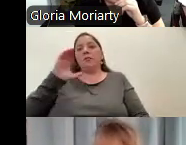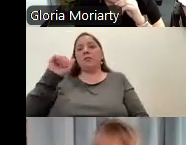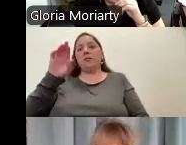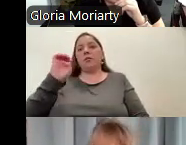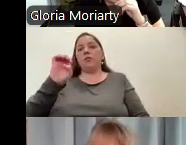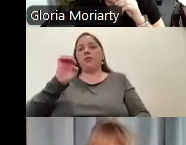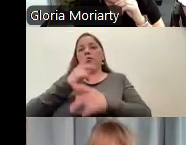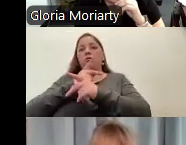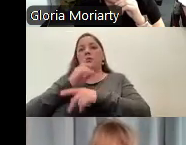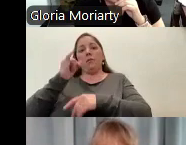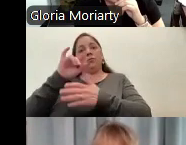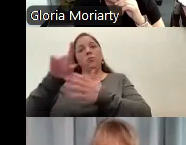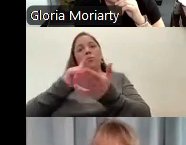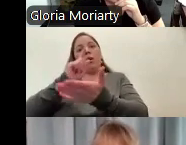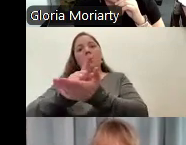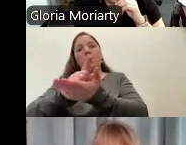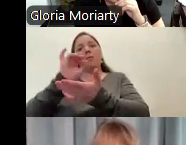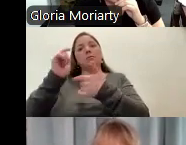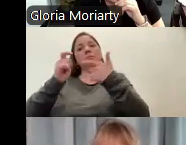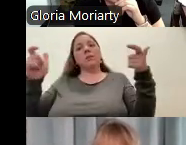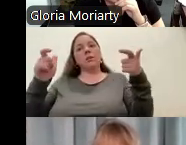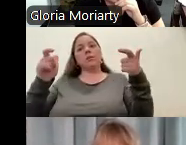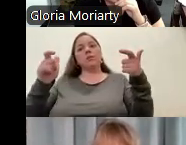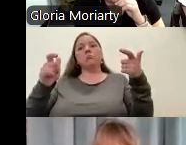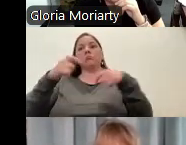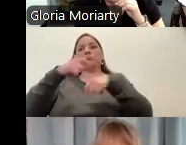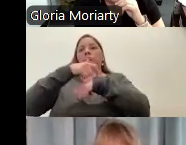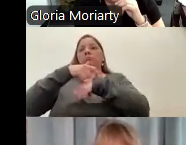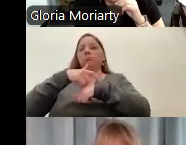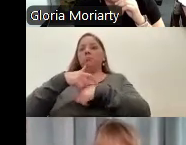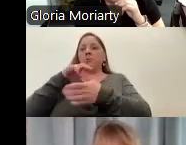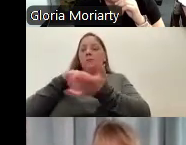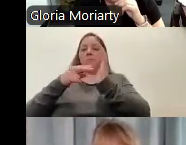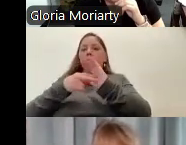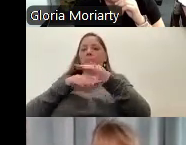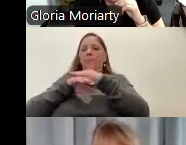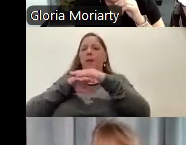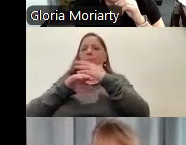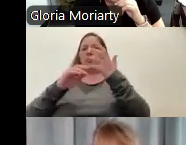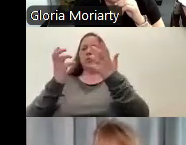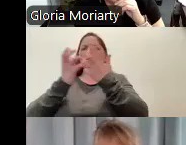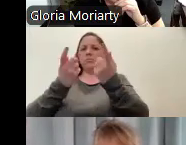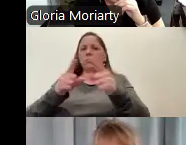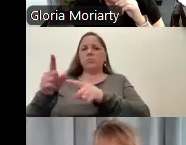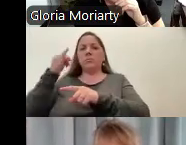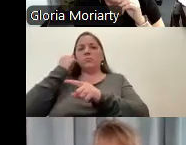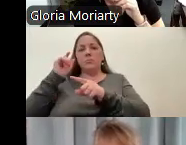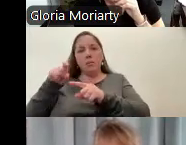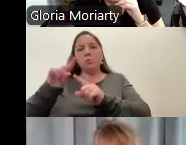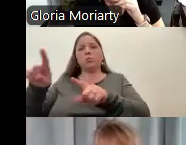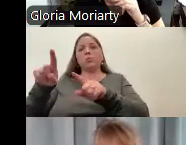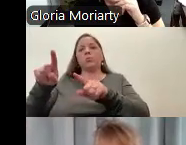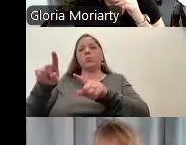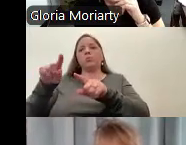me, which is a big drive for somebody. Would an accommodation like that be made if they have to see a specialist outside of